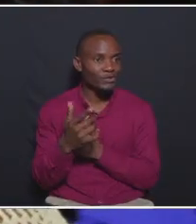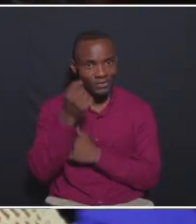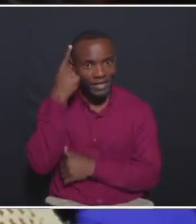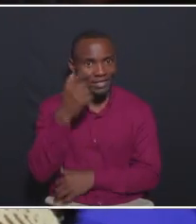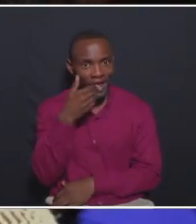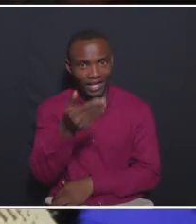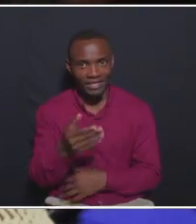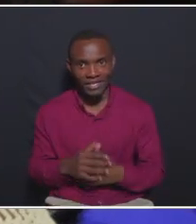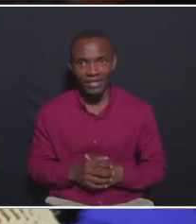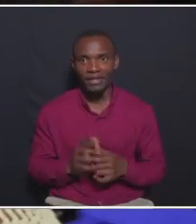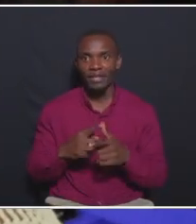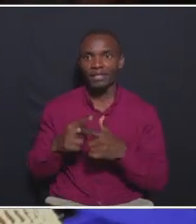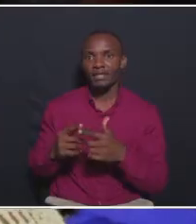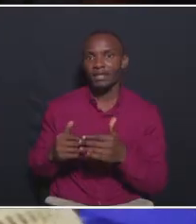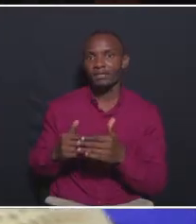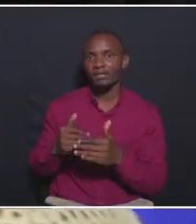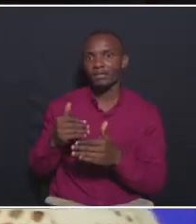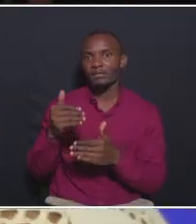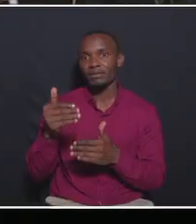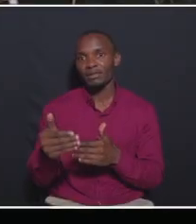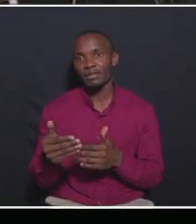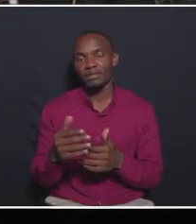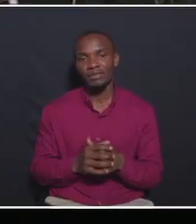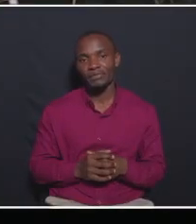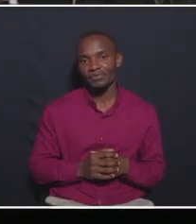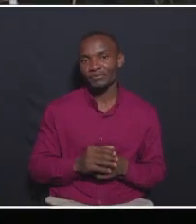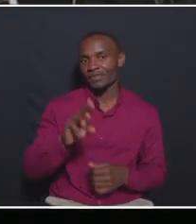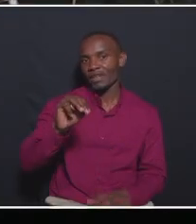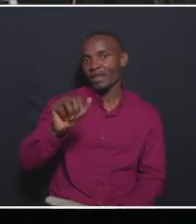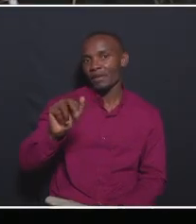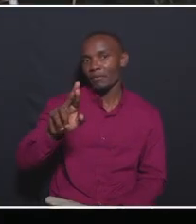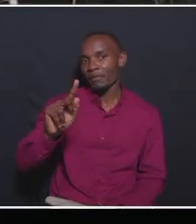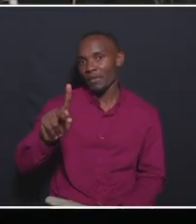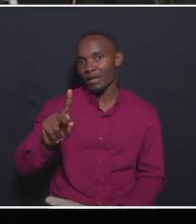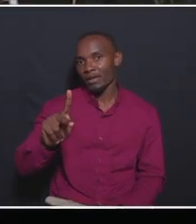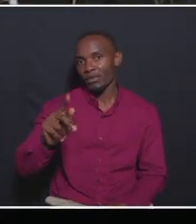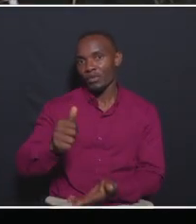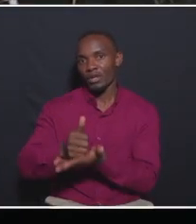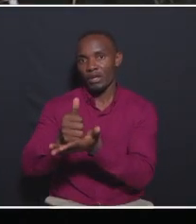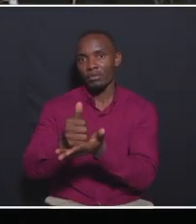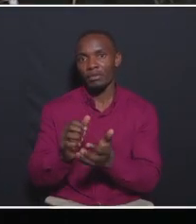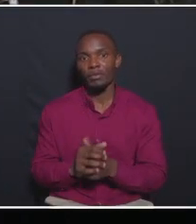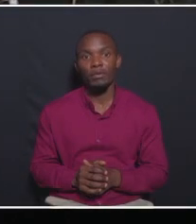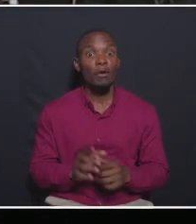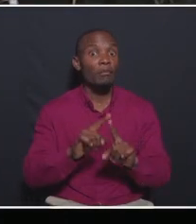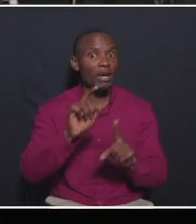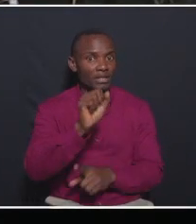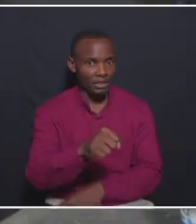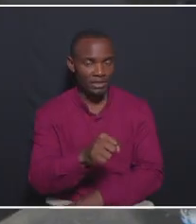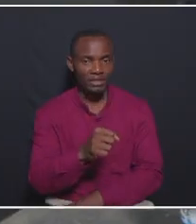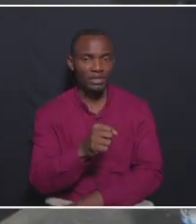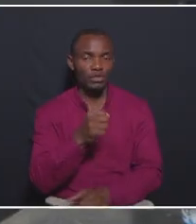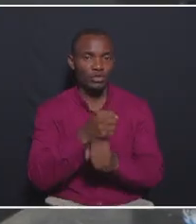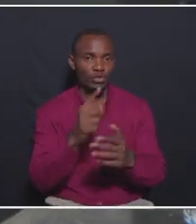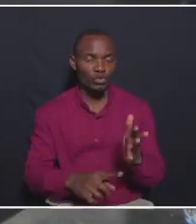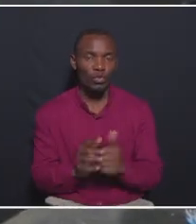Yeah, and then Mark will also chip in. But yes, you lock the picture first, so that's